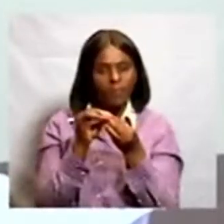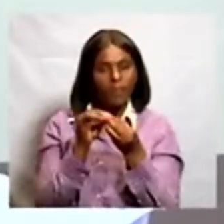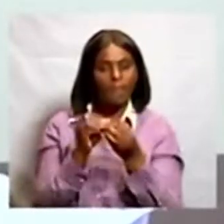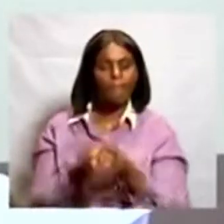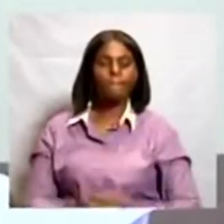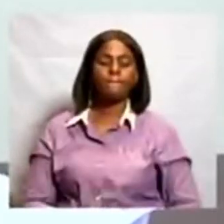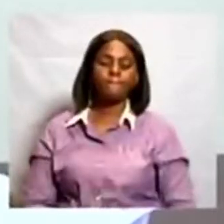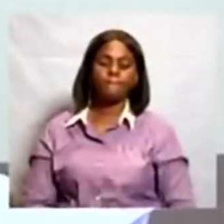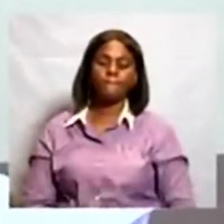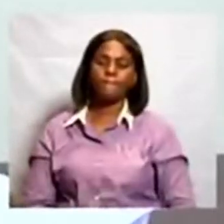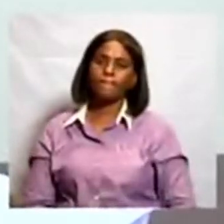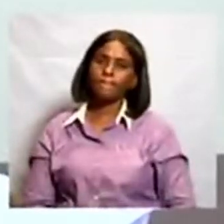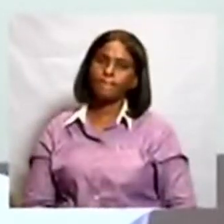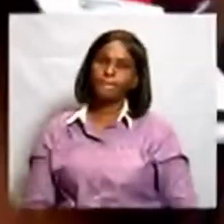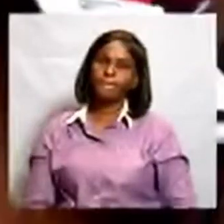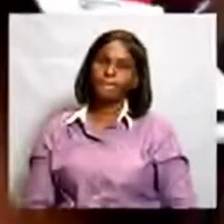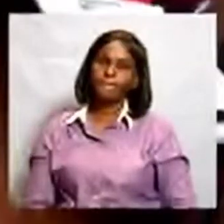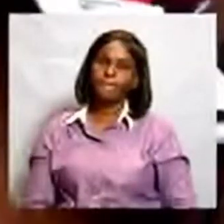Okay.